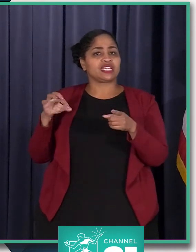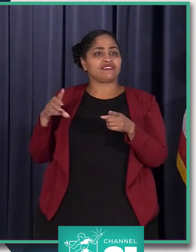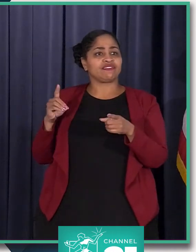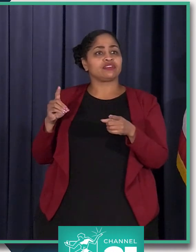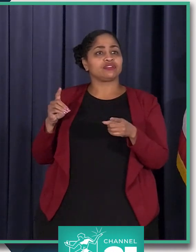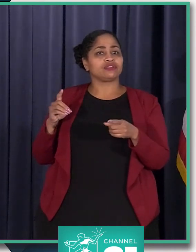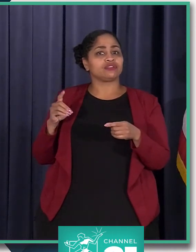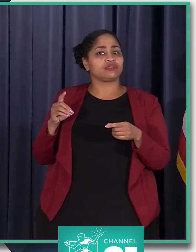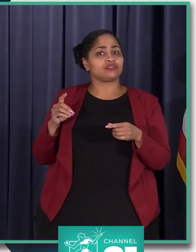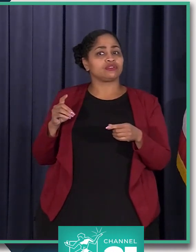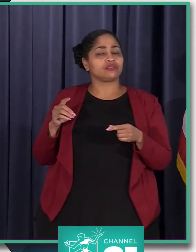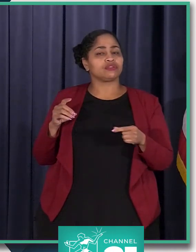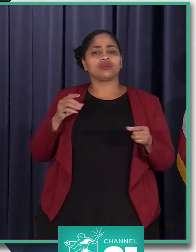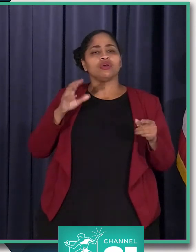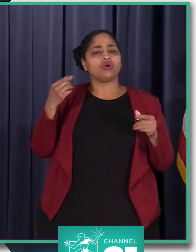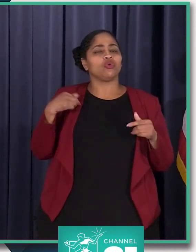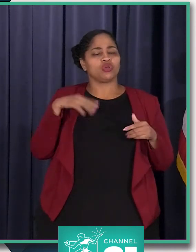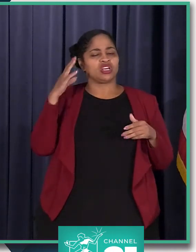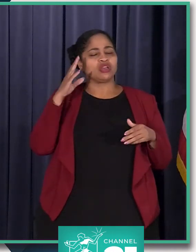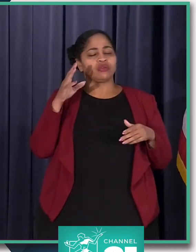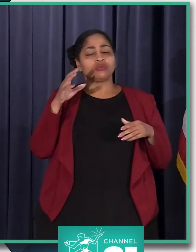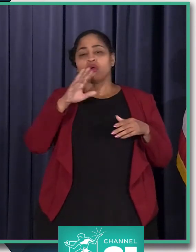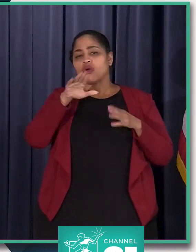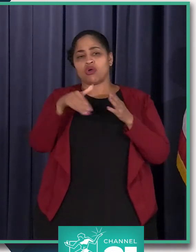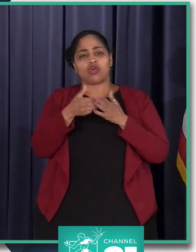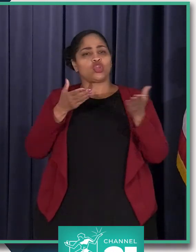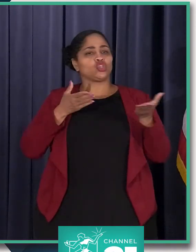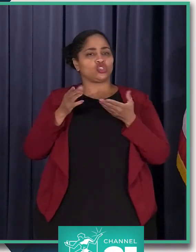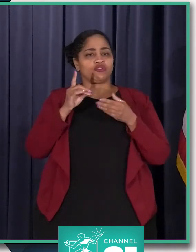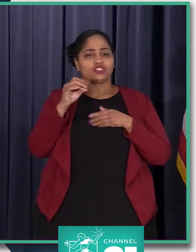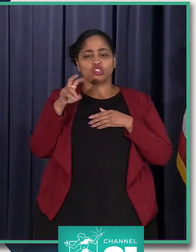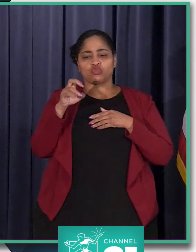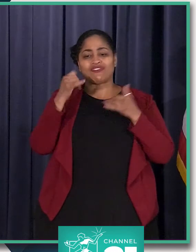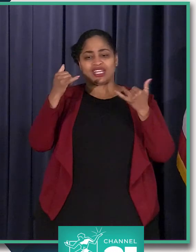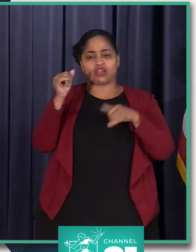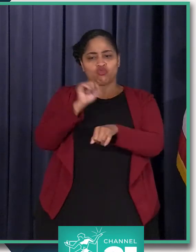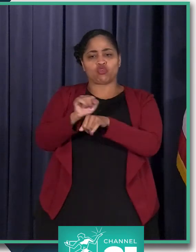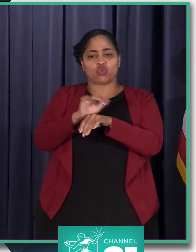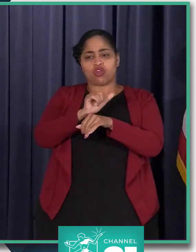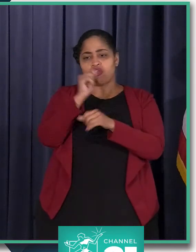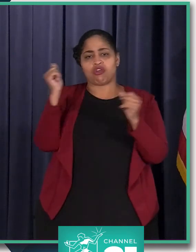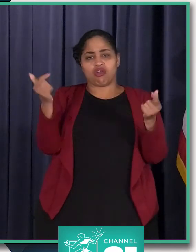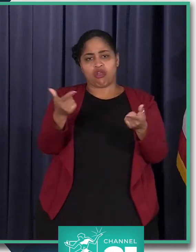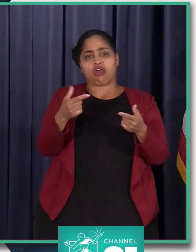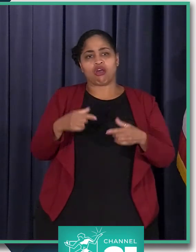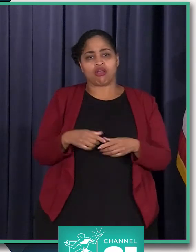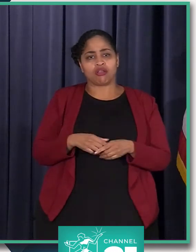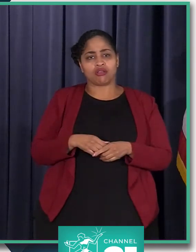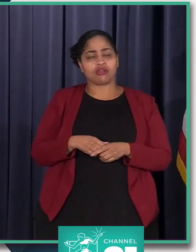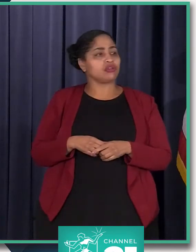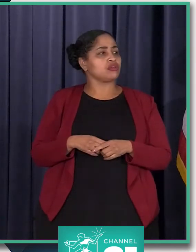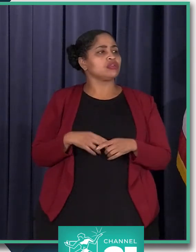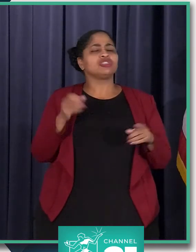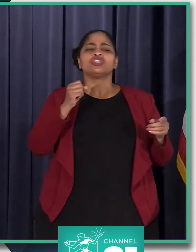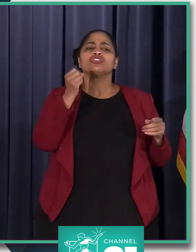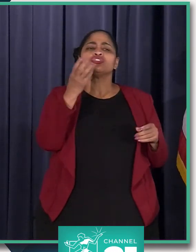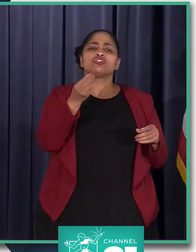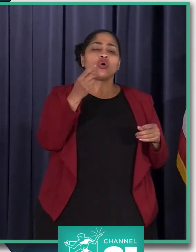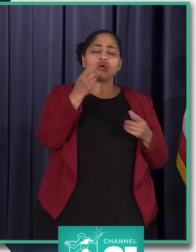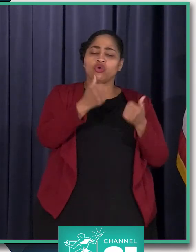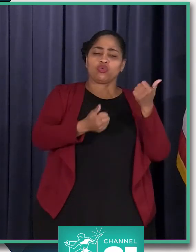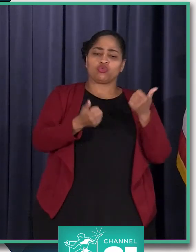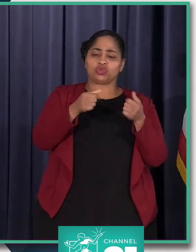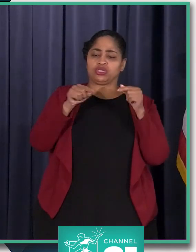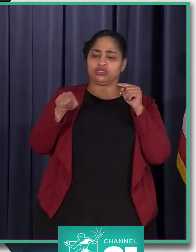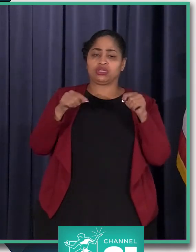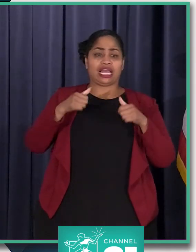Well, so we're getting to all the service drives right now. They ended Hello? up. Hey. Hello? So is there a